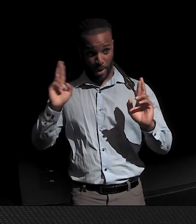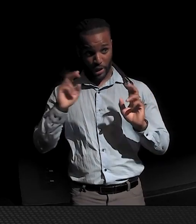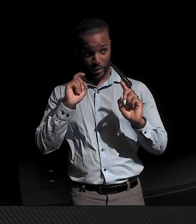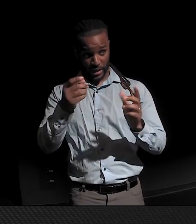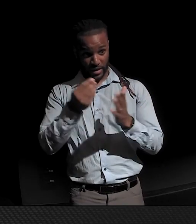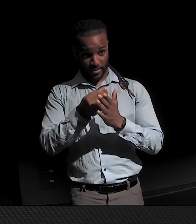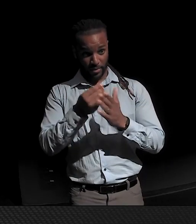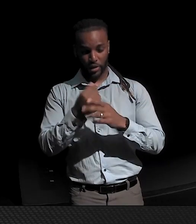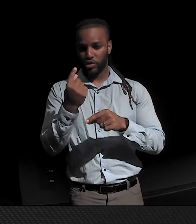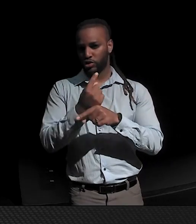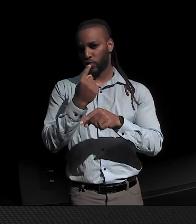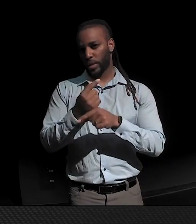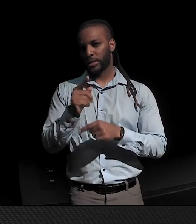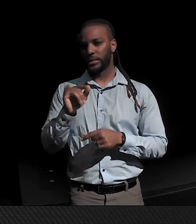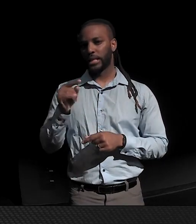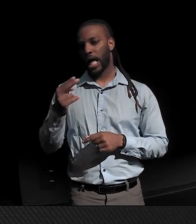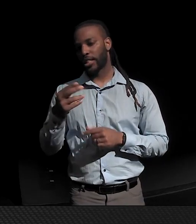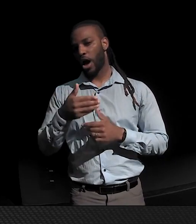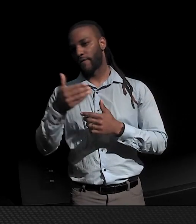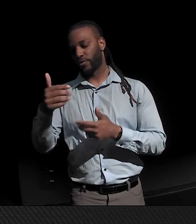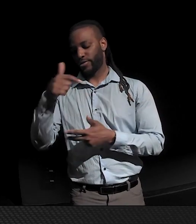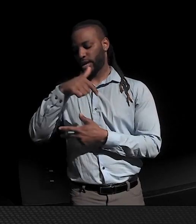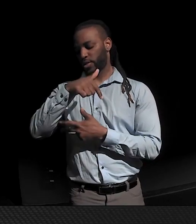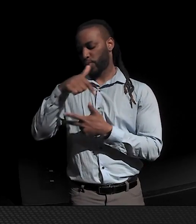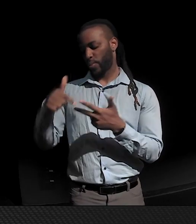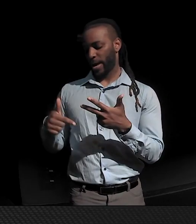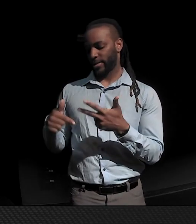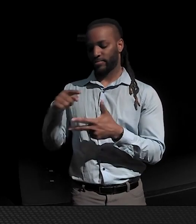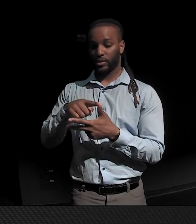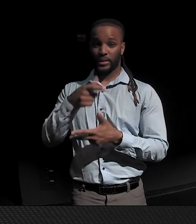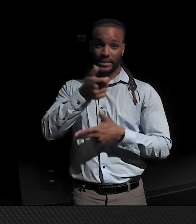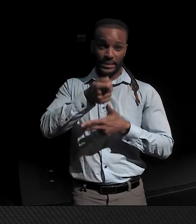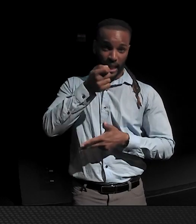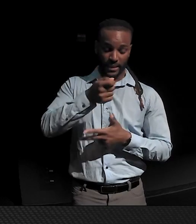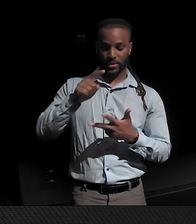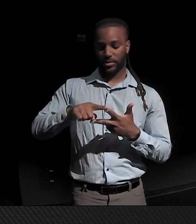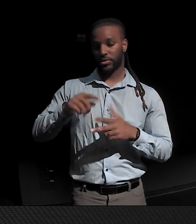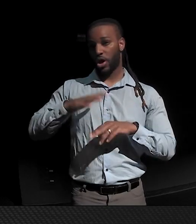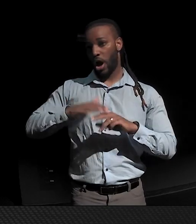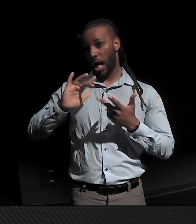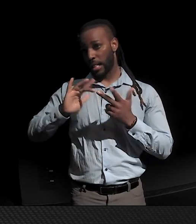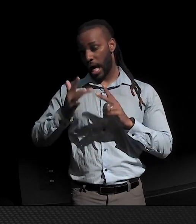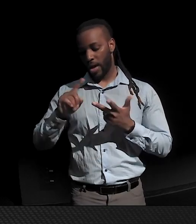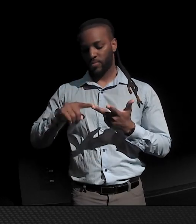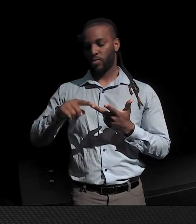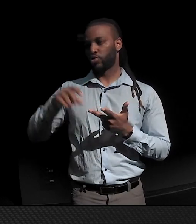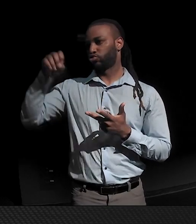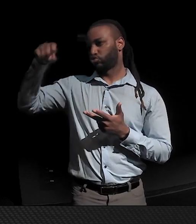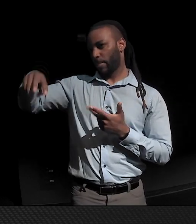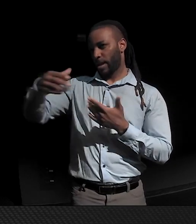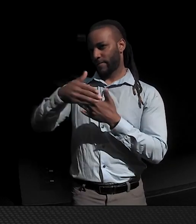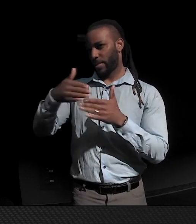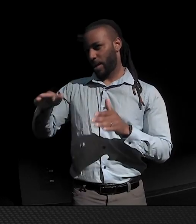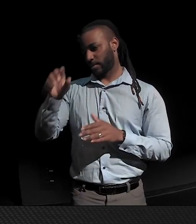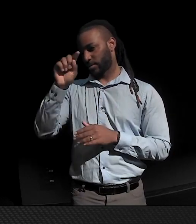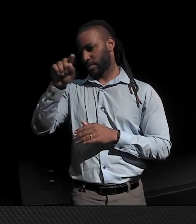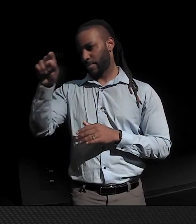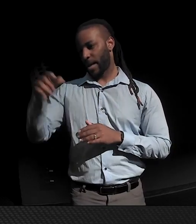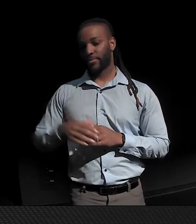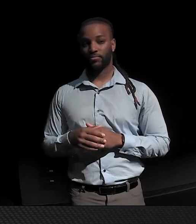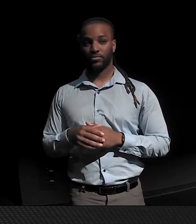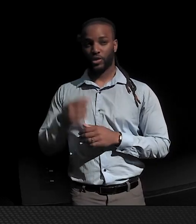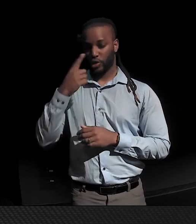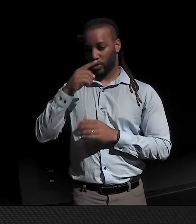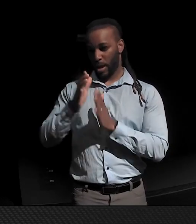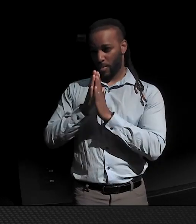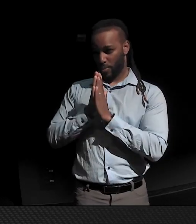today your regular tithes and offerings, you have three ways to do that. You can text or go online or drop it off in the boxes while you're here. Would you